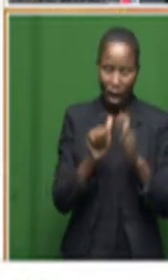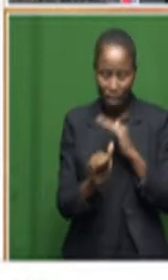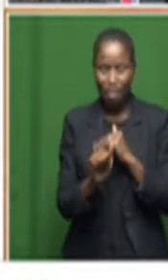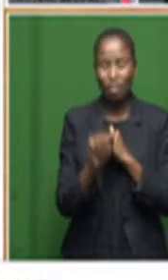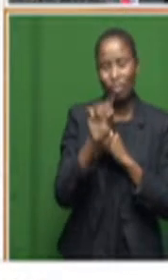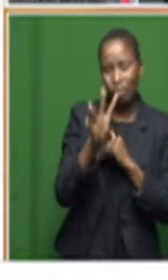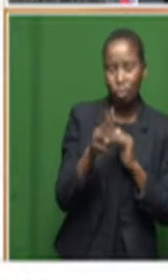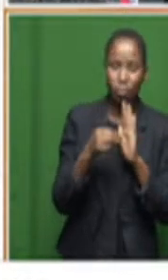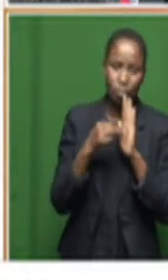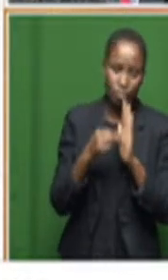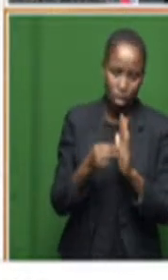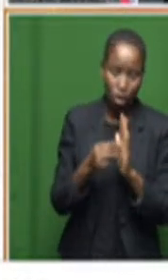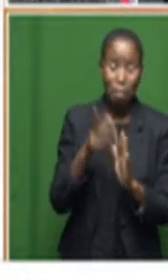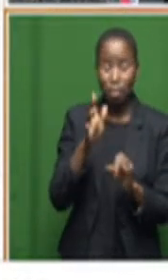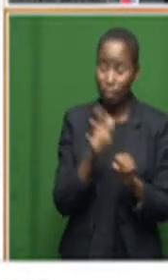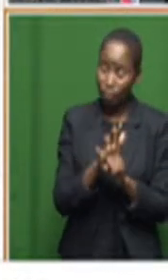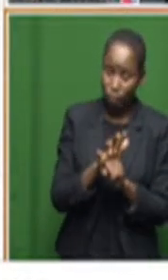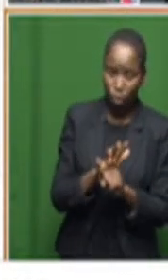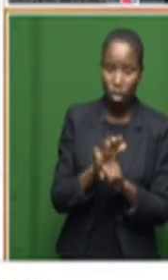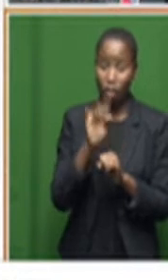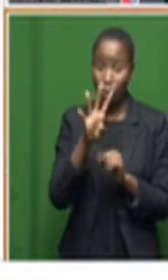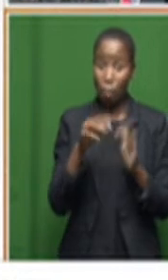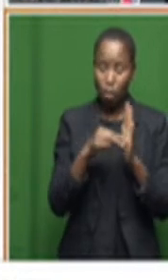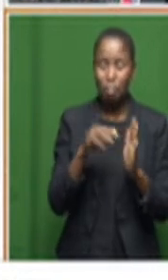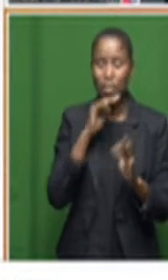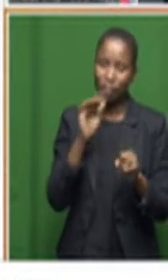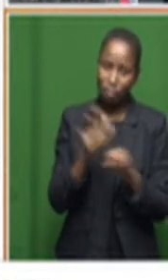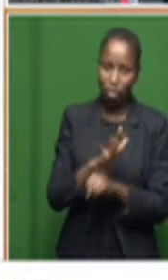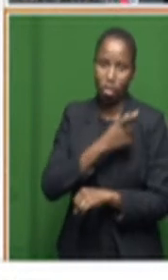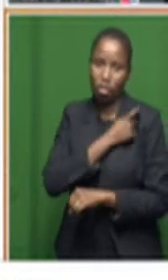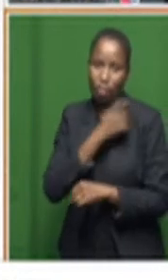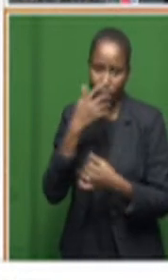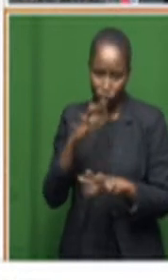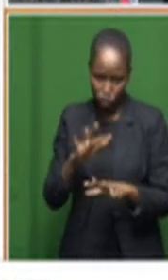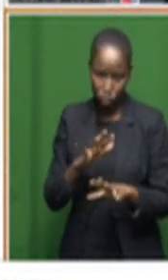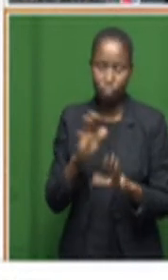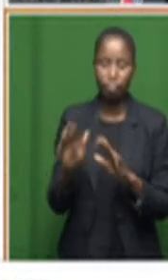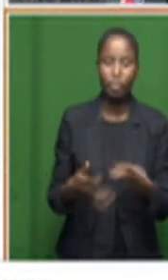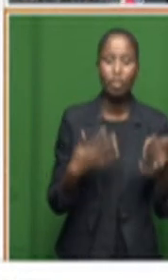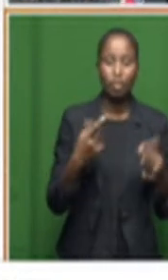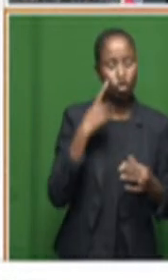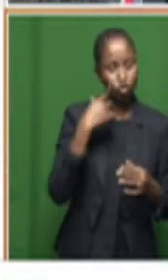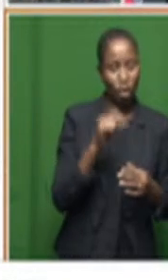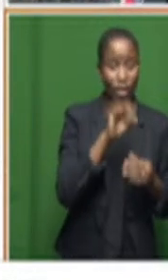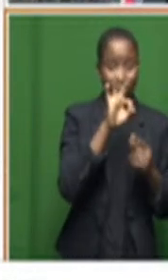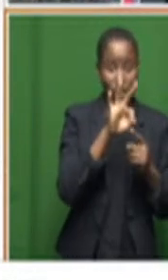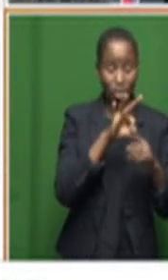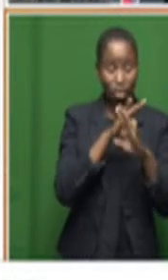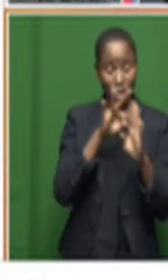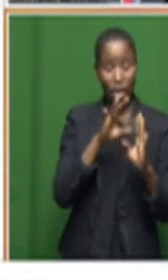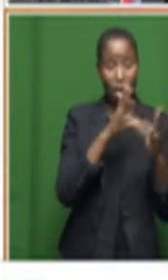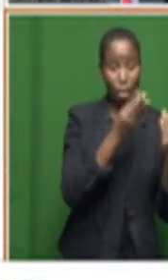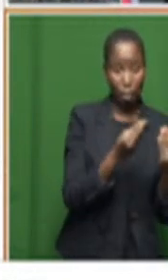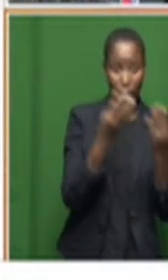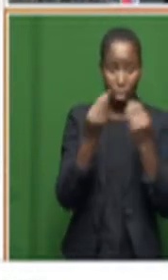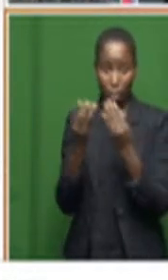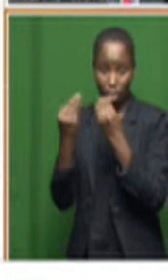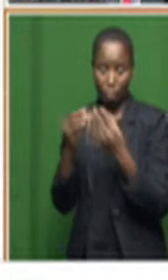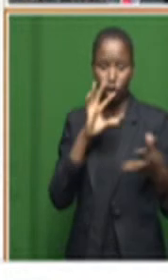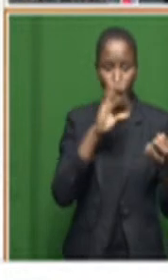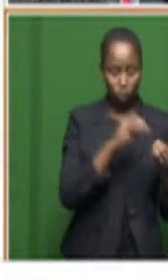million, and that's our fully vaccinated population. So we watch three figures: total vaccinations,